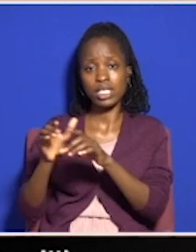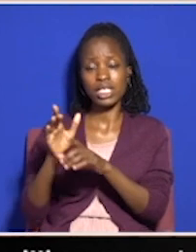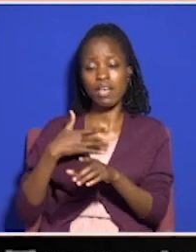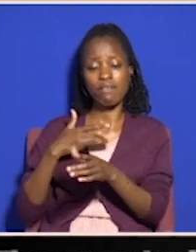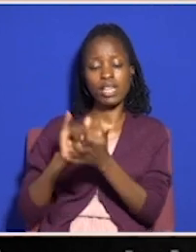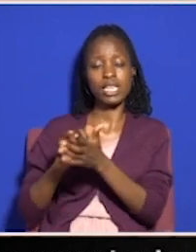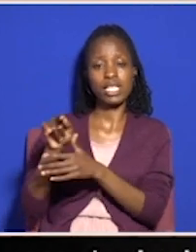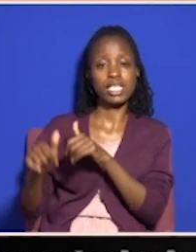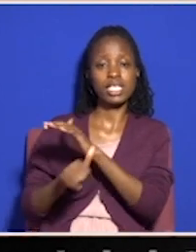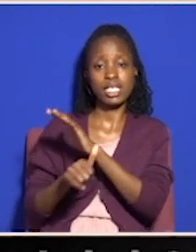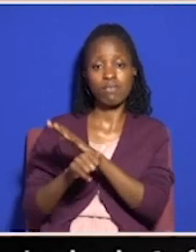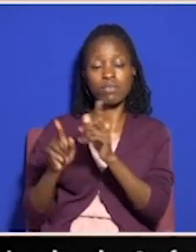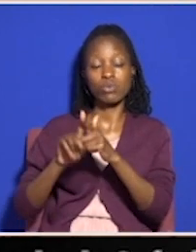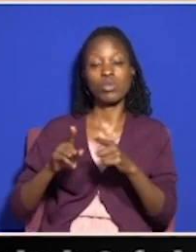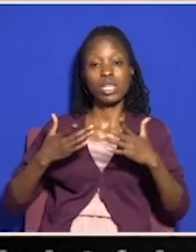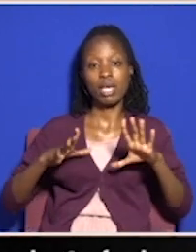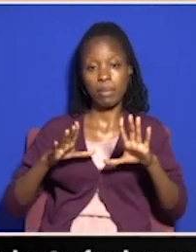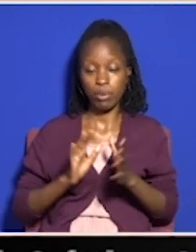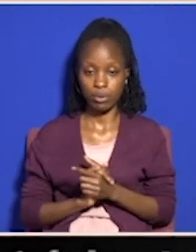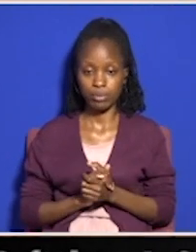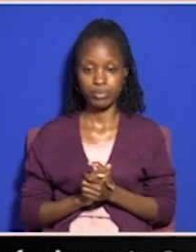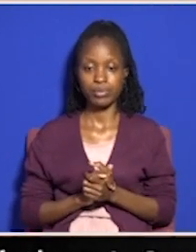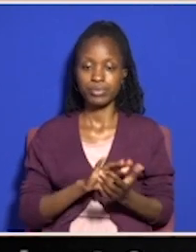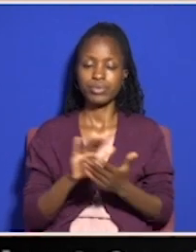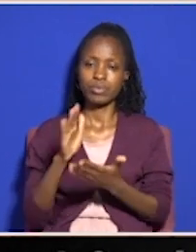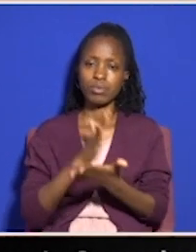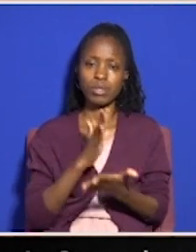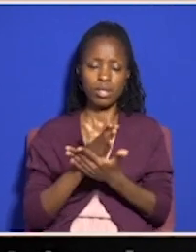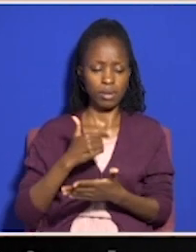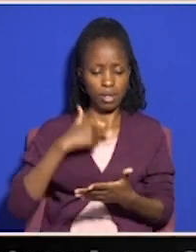risks to public safety. Yes, I believe this